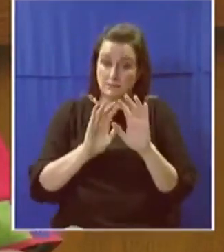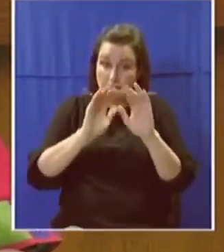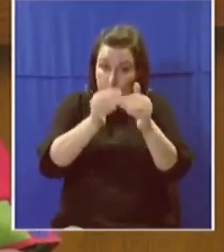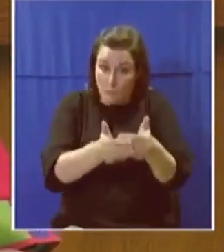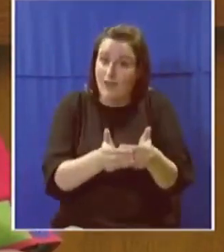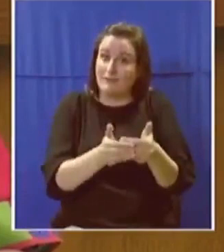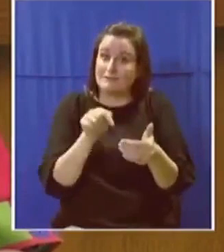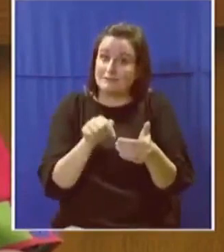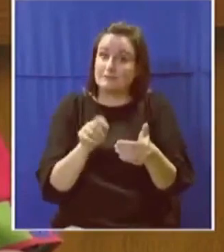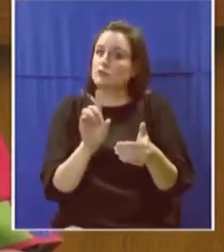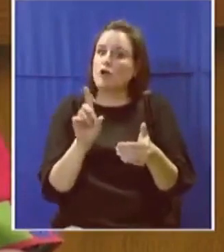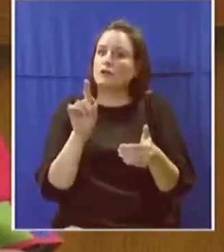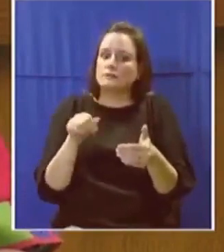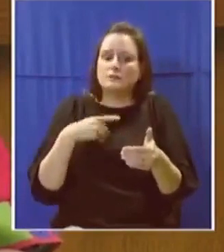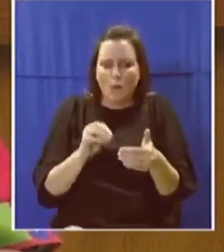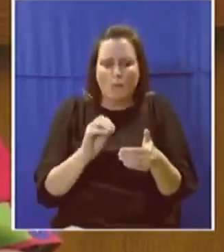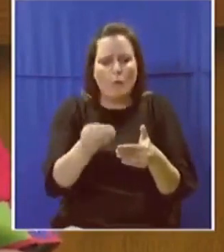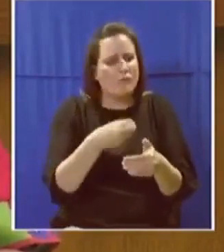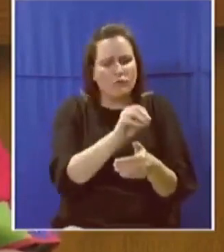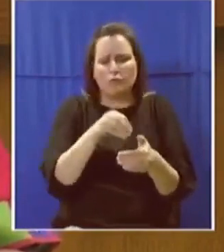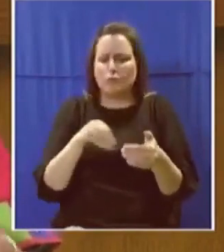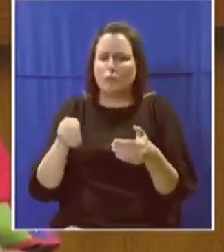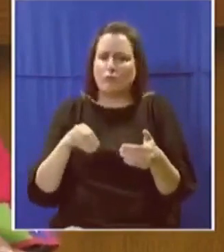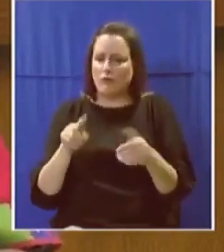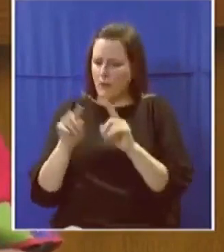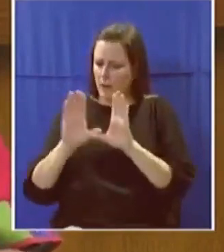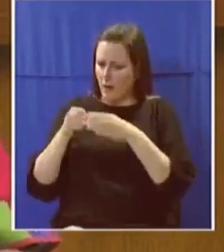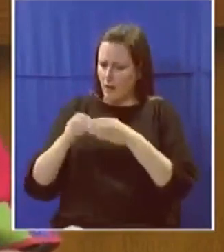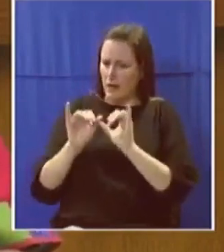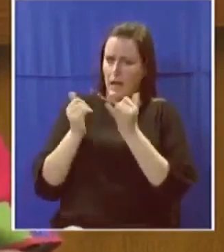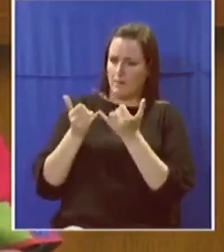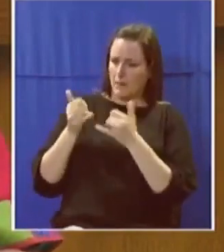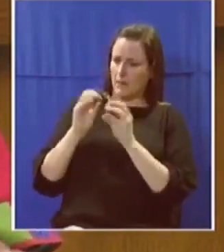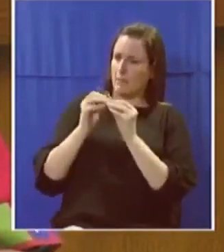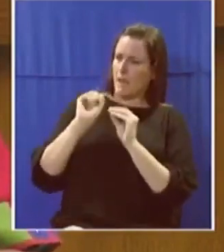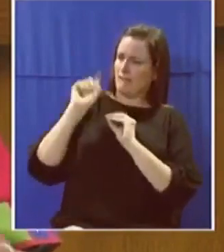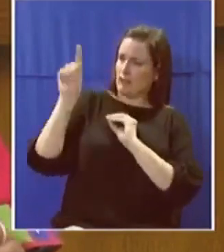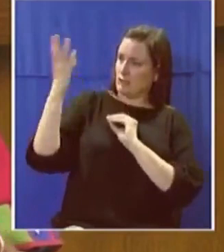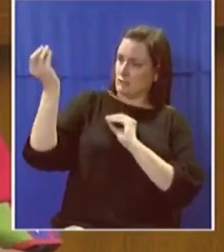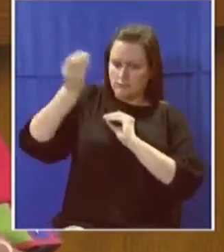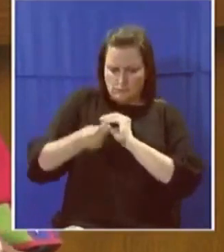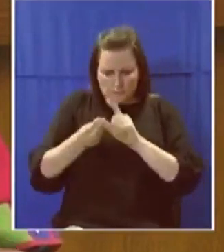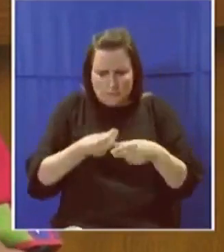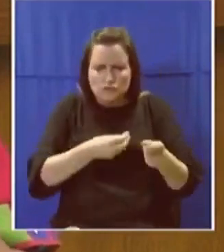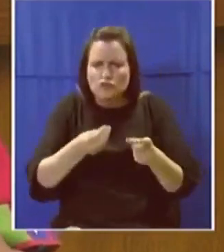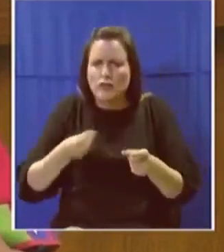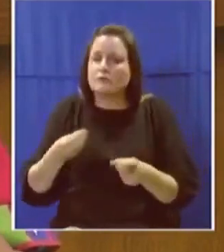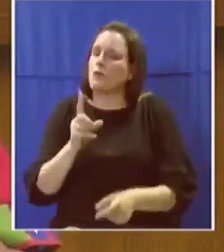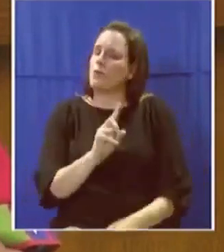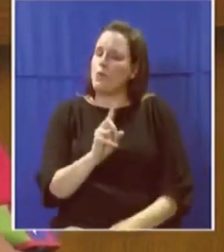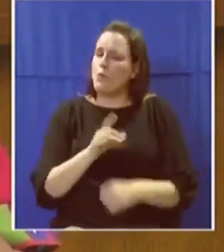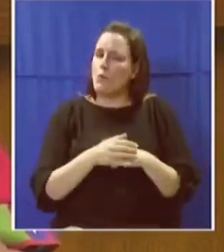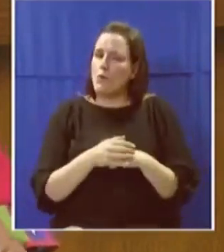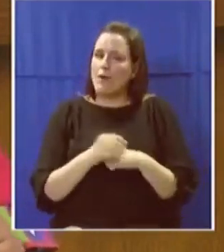a mechanism for moving goods manufactured by companies from outside the continent. This will never be realized